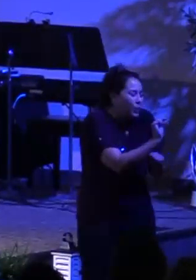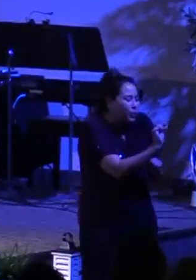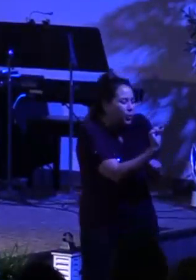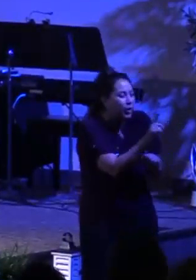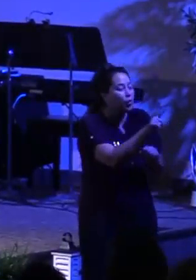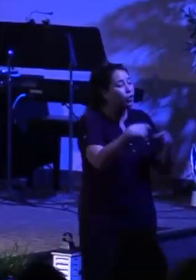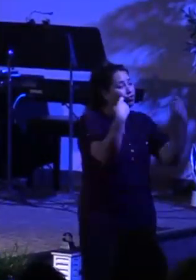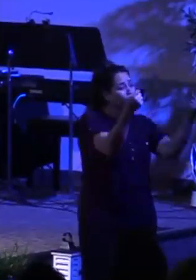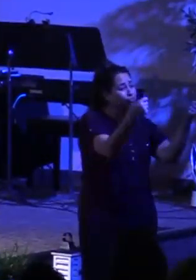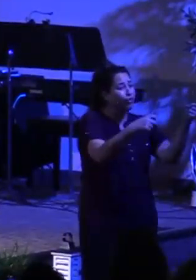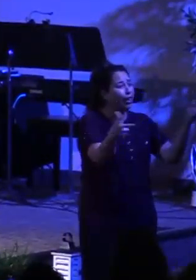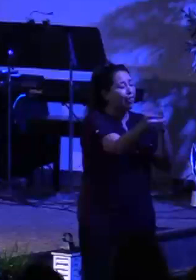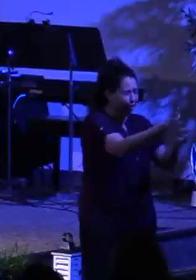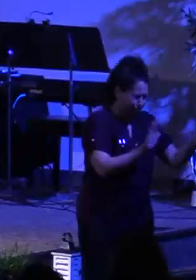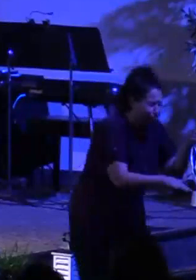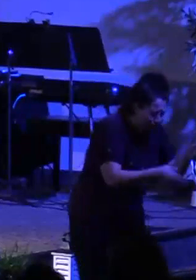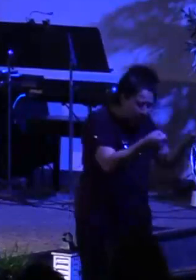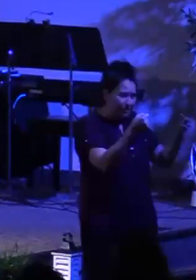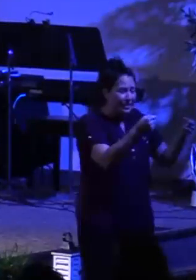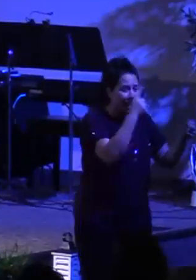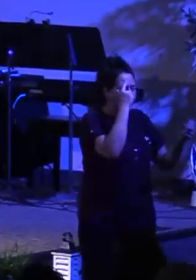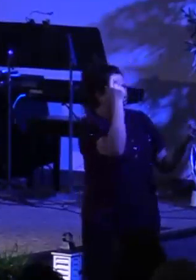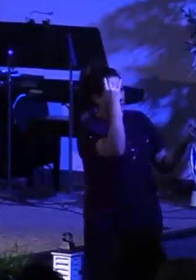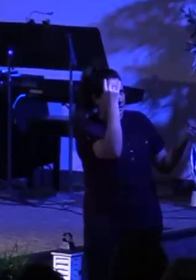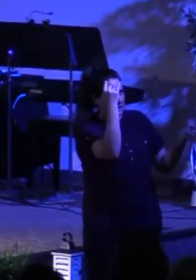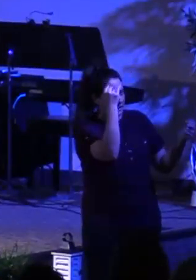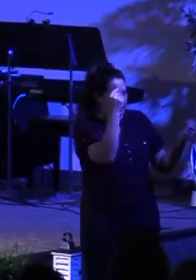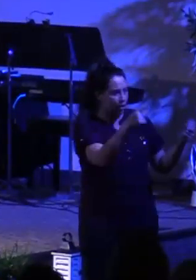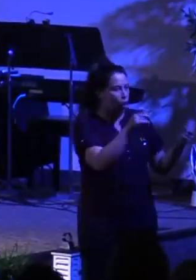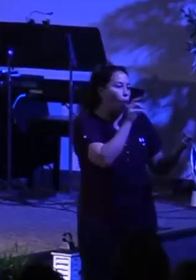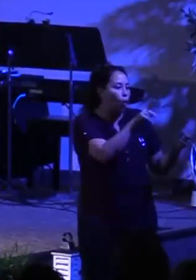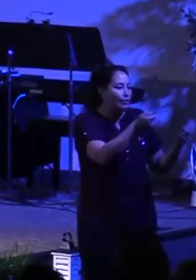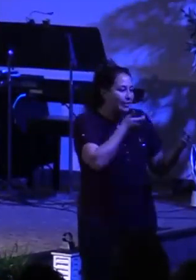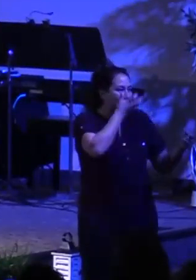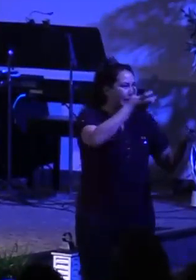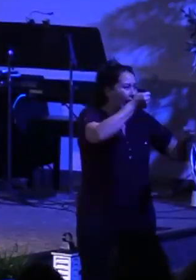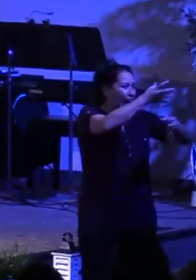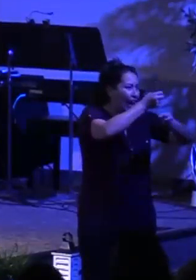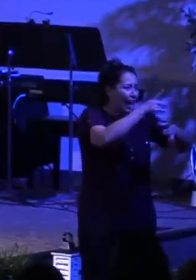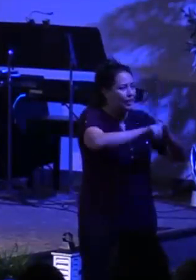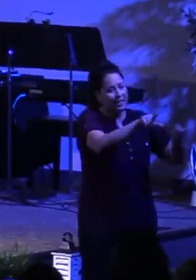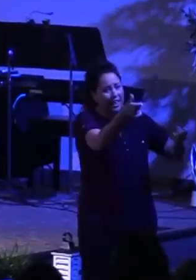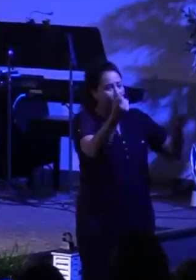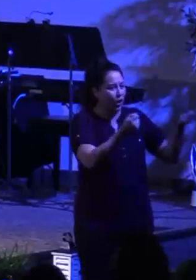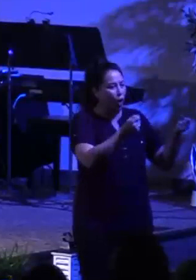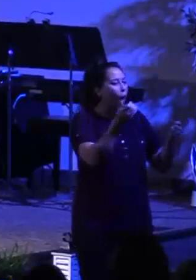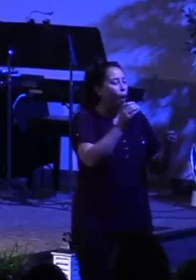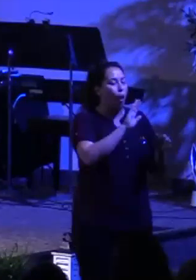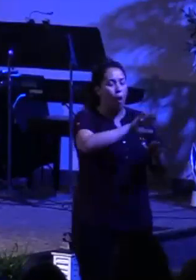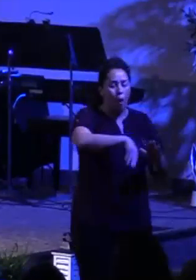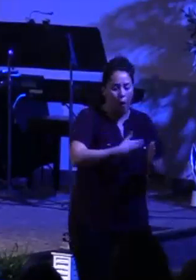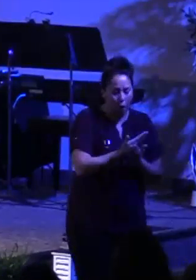on Mopac and you think things. Maybe you say things. Right, all the bad words.